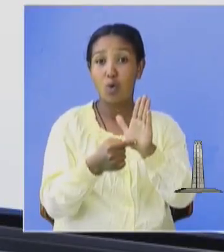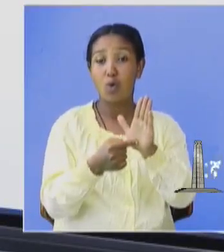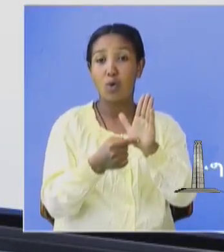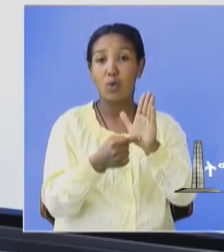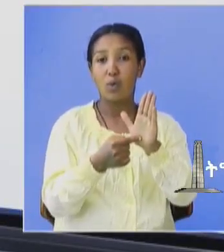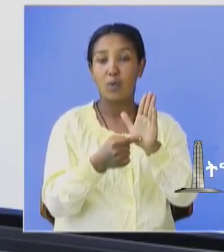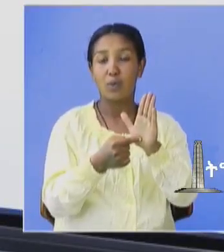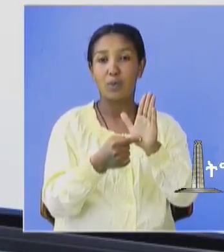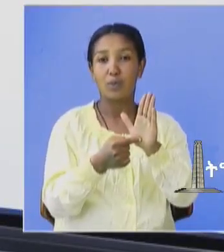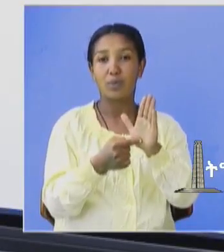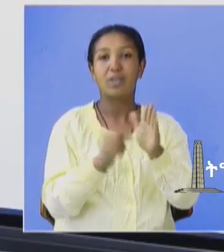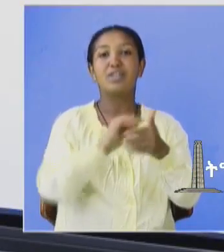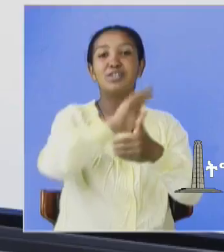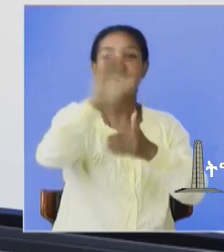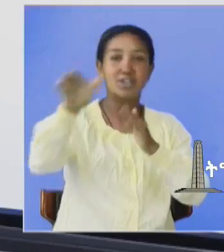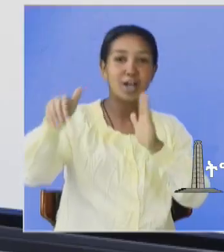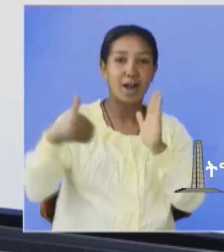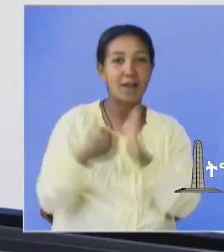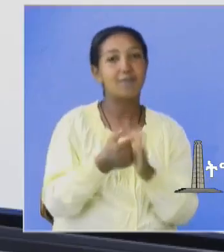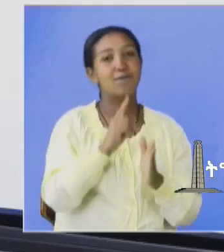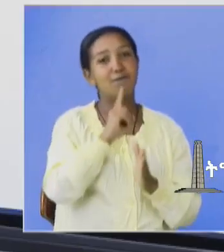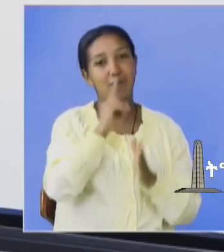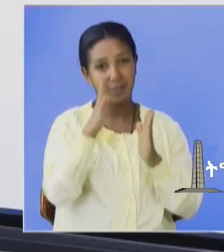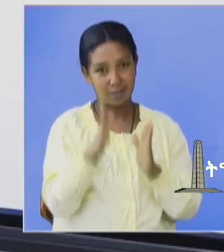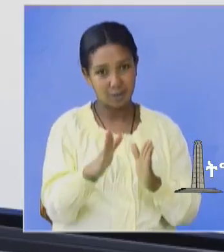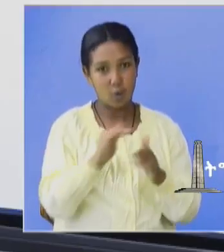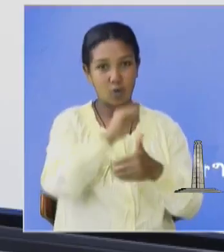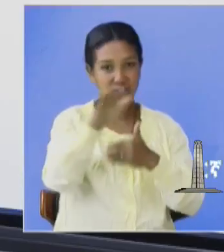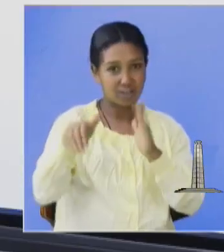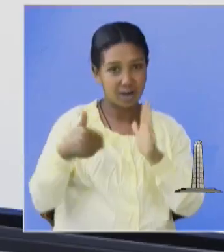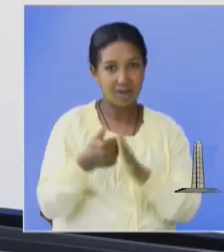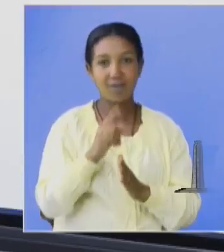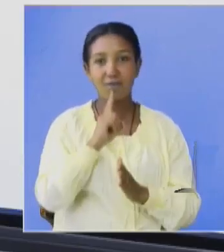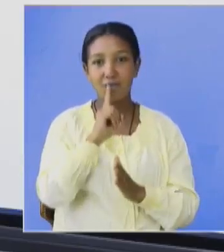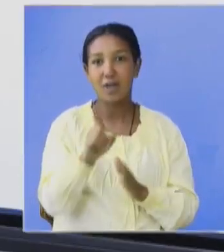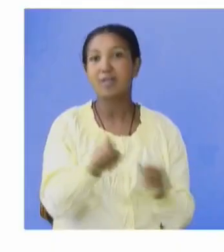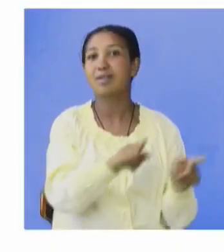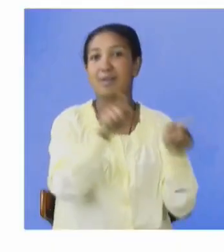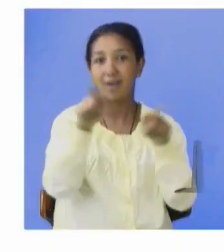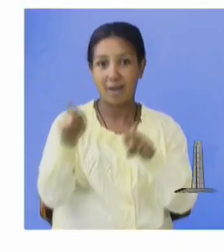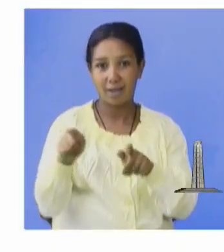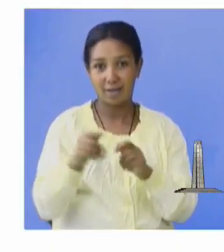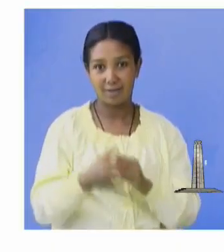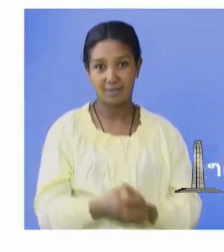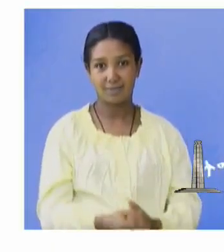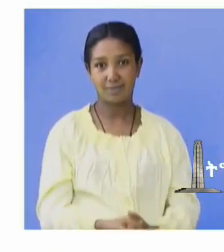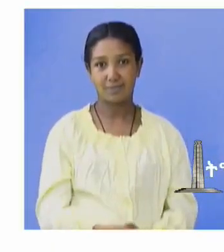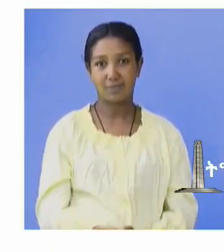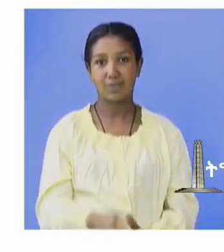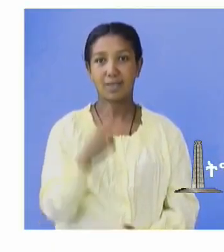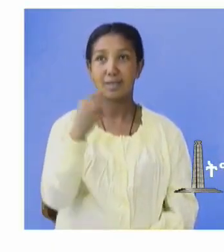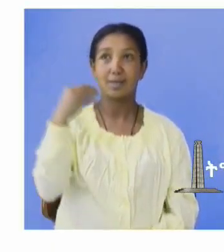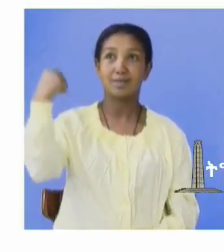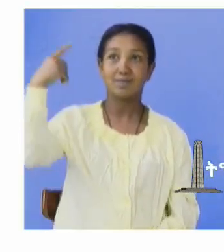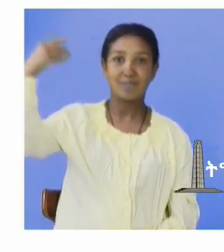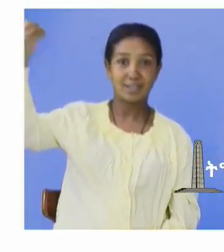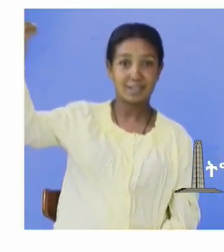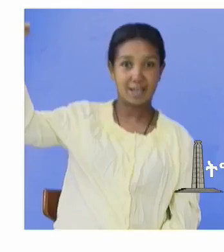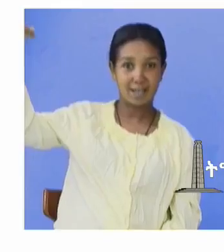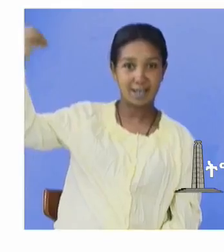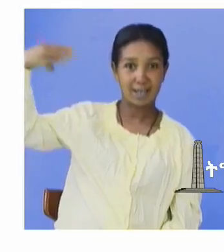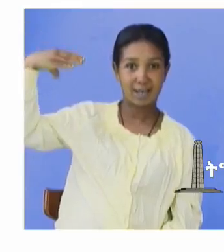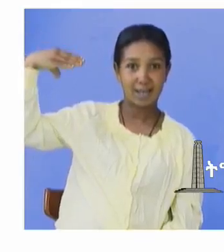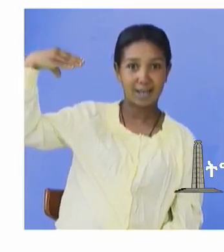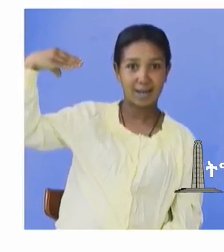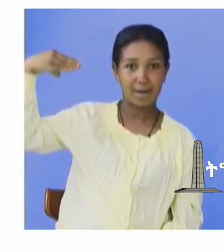also general facts. General facts like the sun